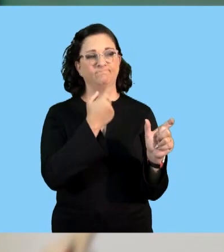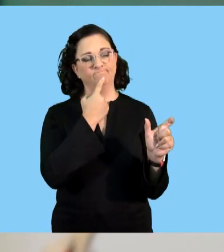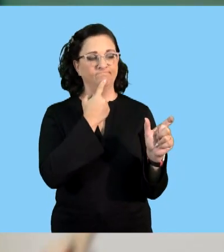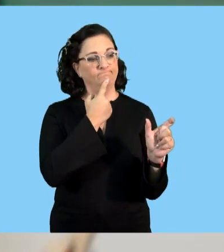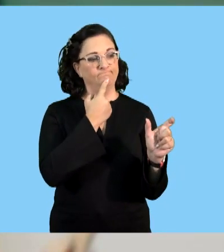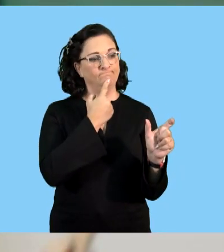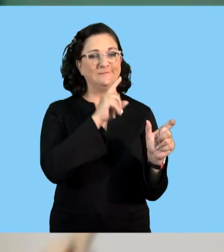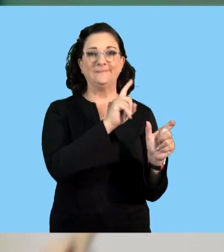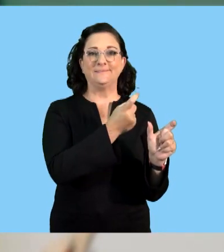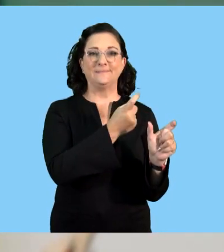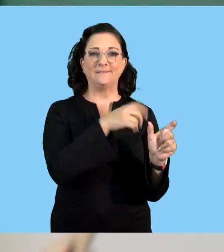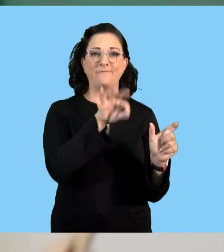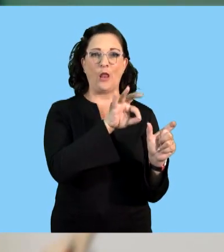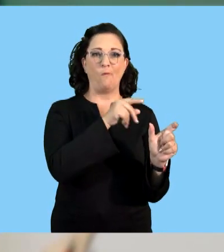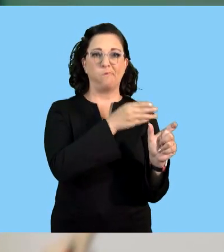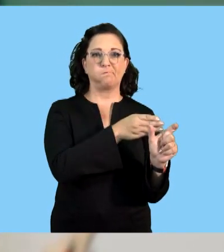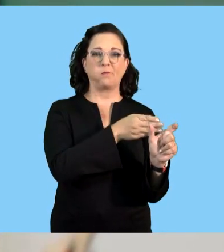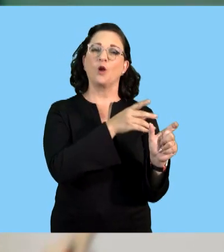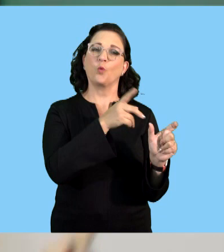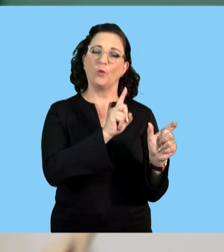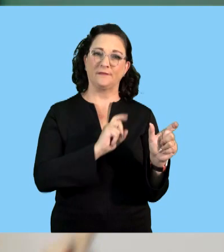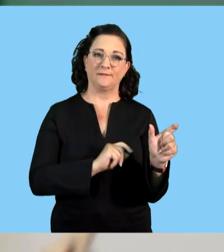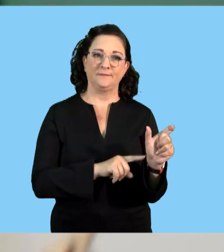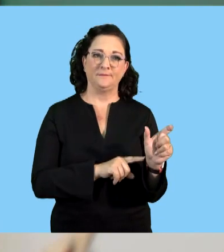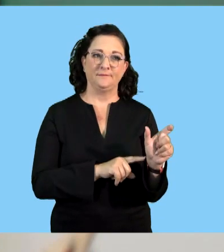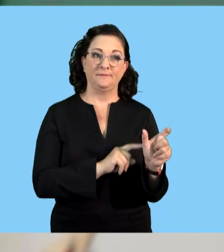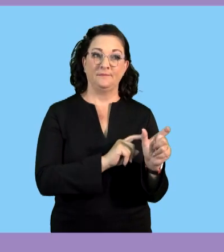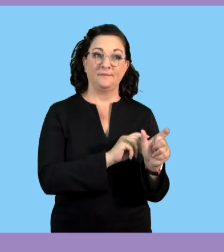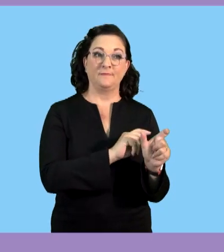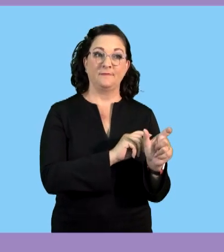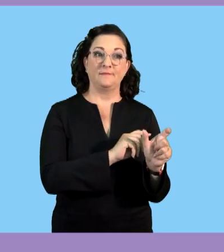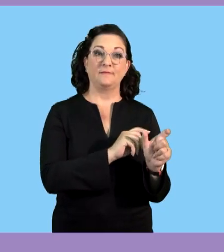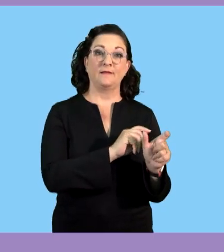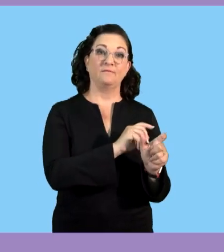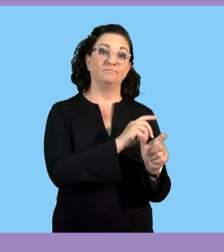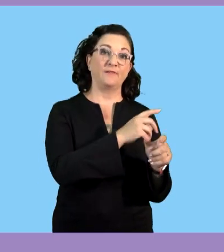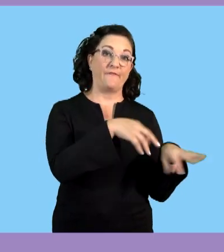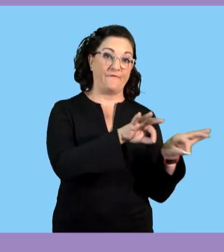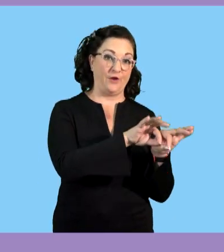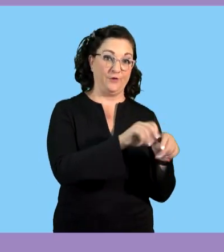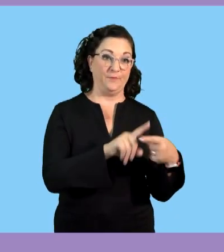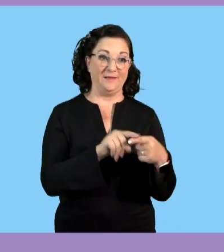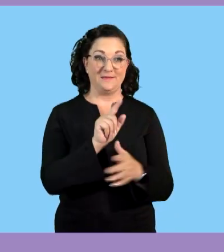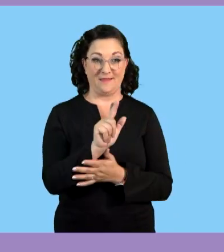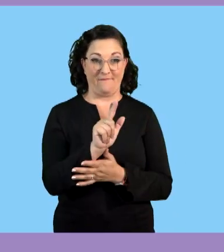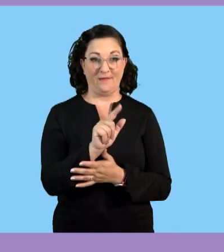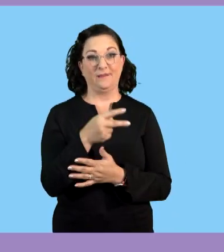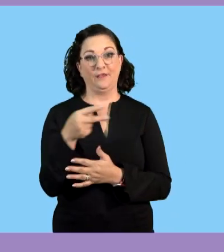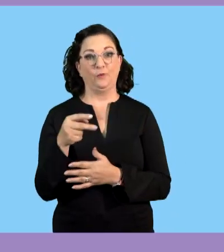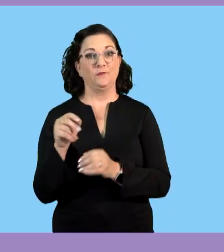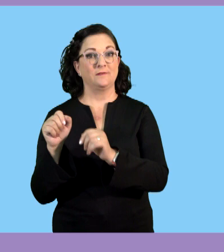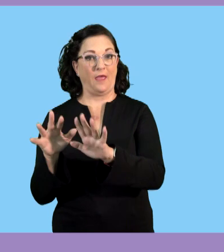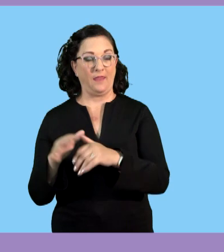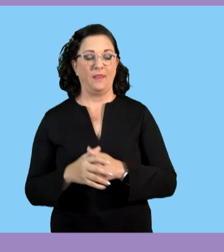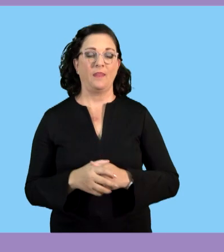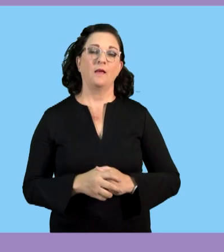is the x value that must be there. So let's look at the first bullet there. It says that a value plus 7 is equals to 10.